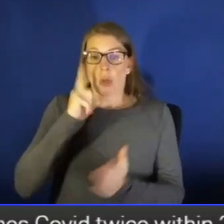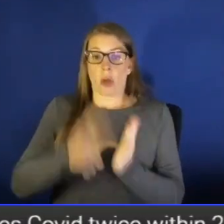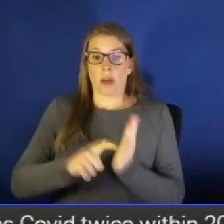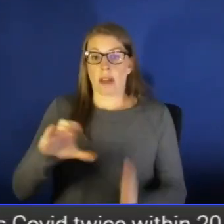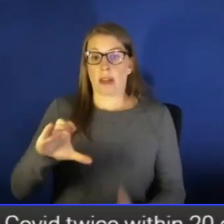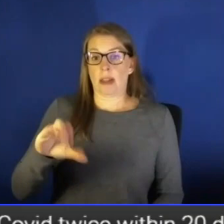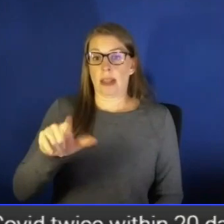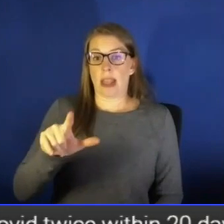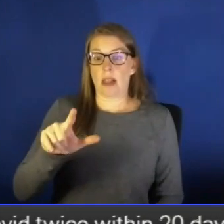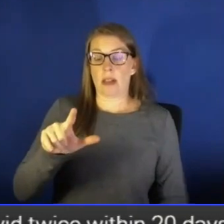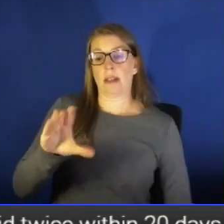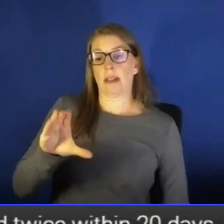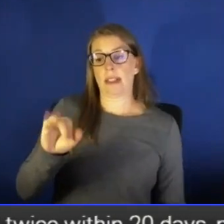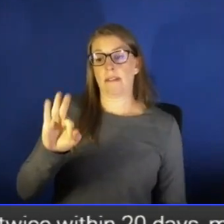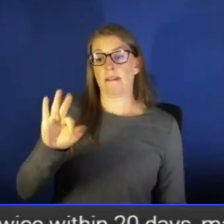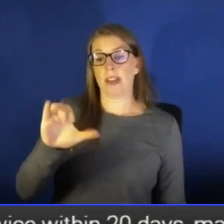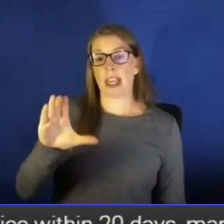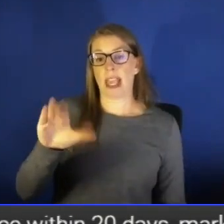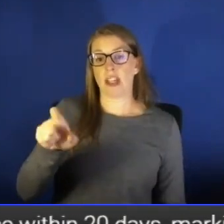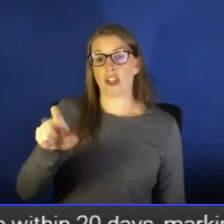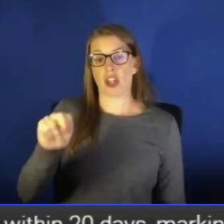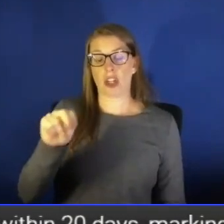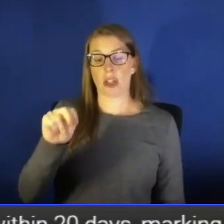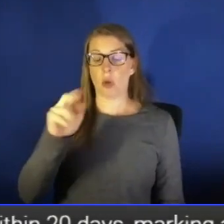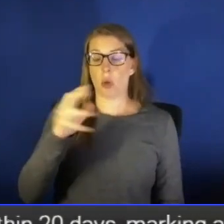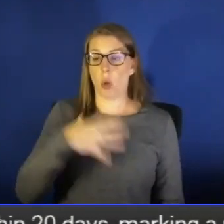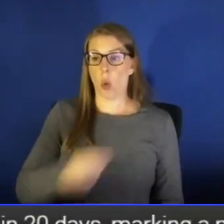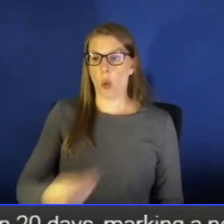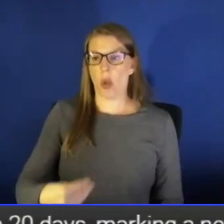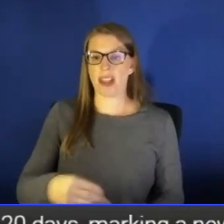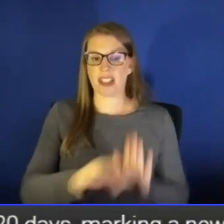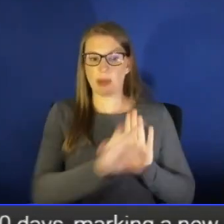calcification on it. It'll look like a white spot on a chest X-ray.